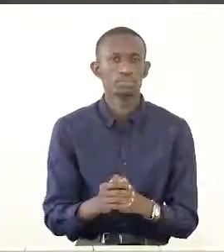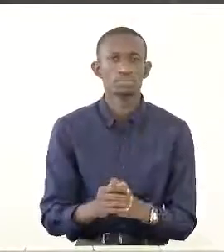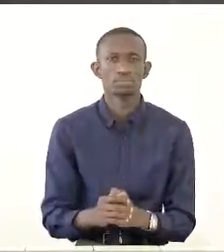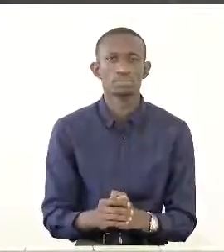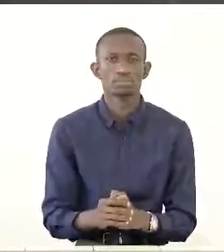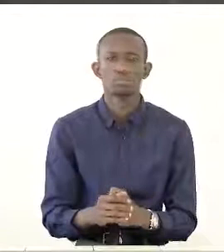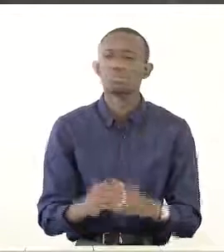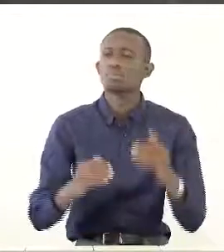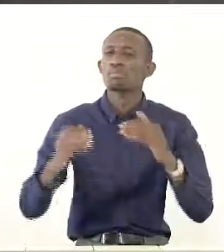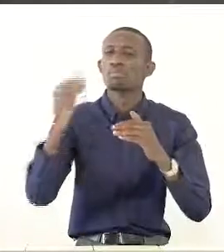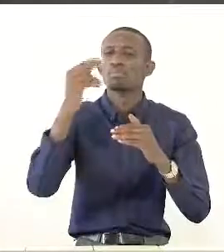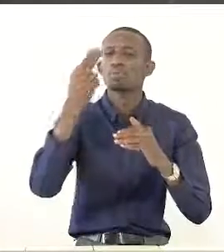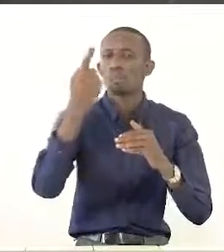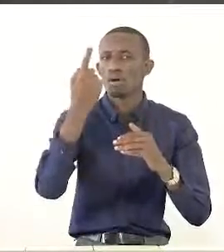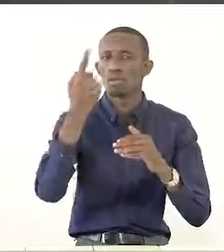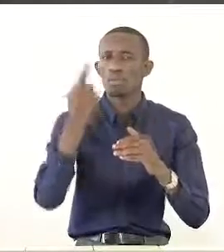power 1,